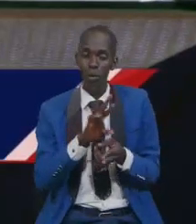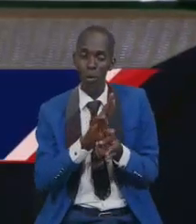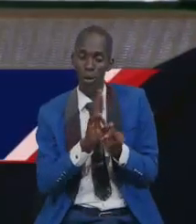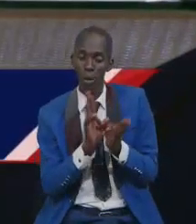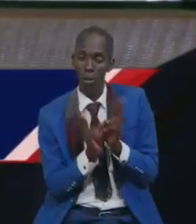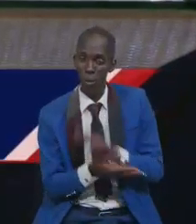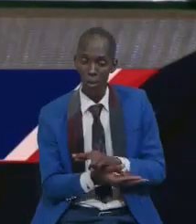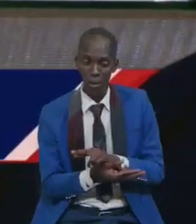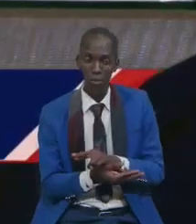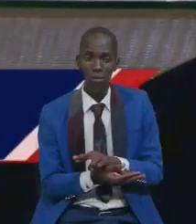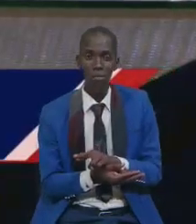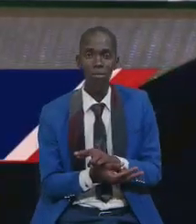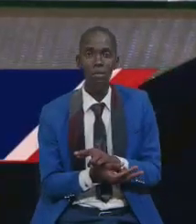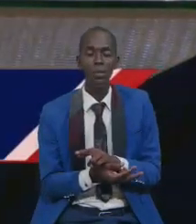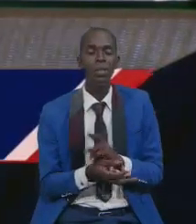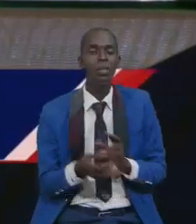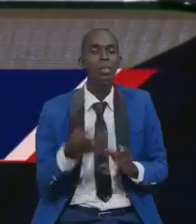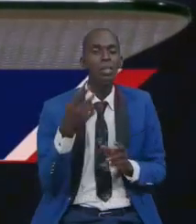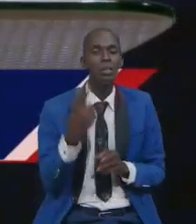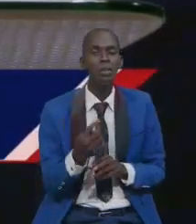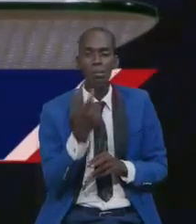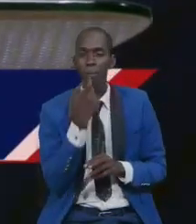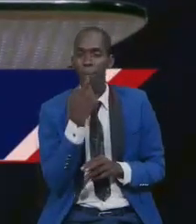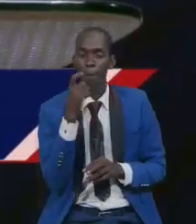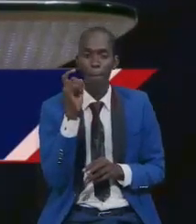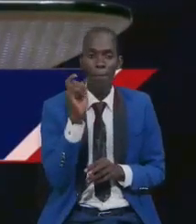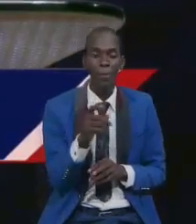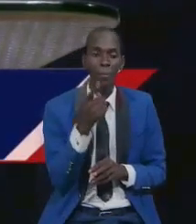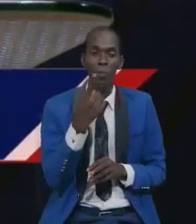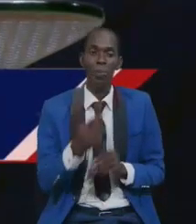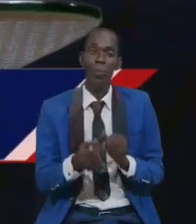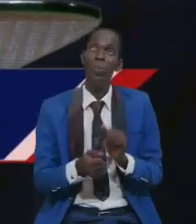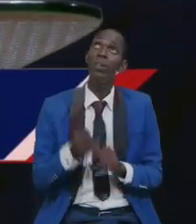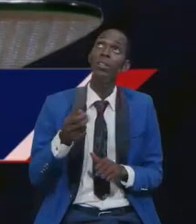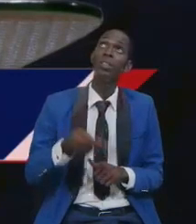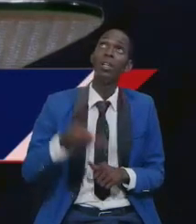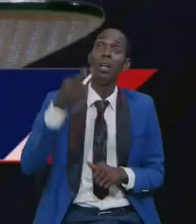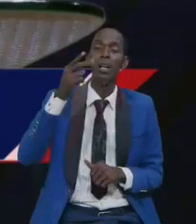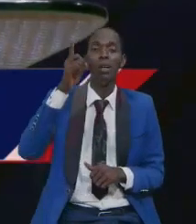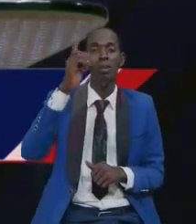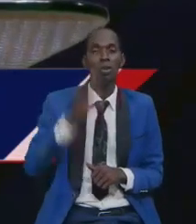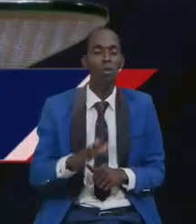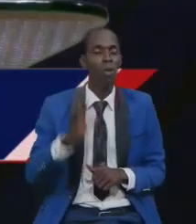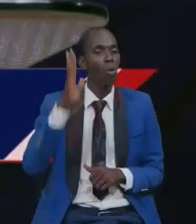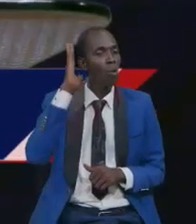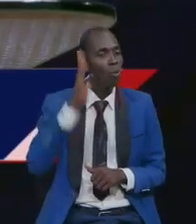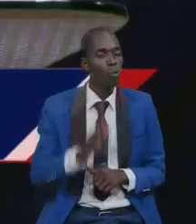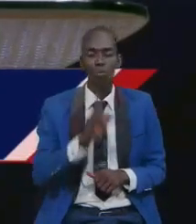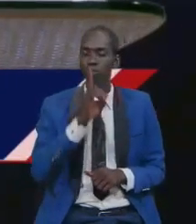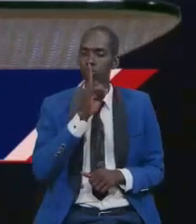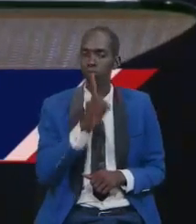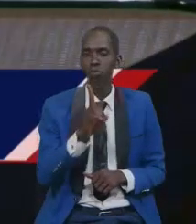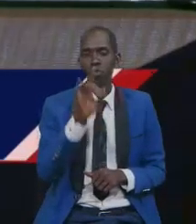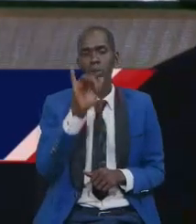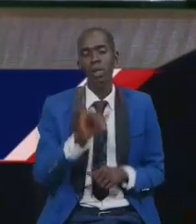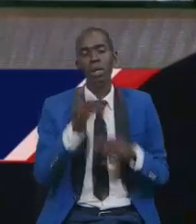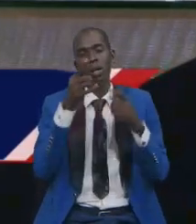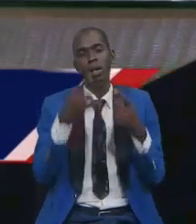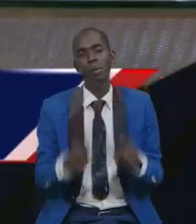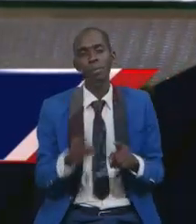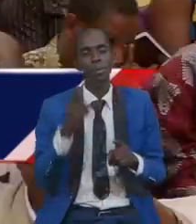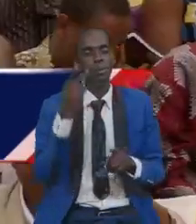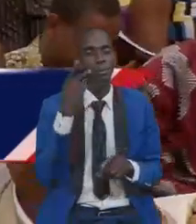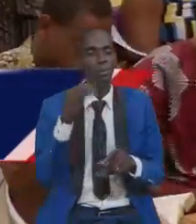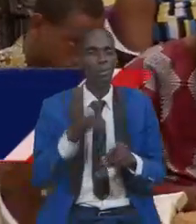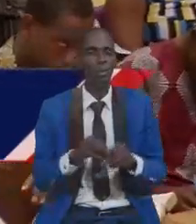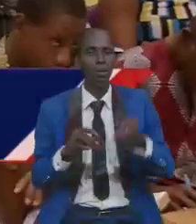is no repentance, the decree of the Most High is sure and definite. We're coming to Daniel chapter